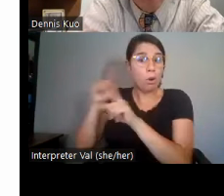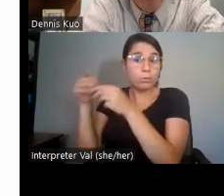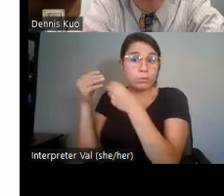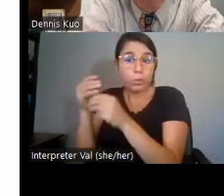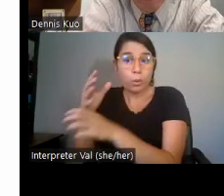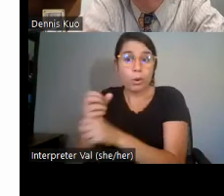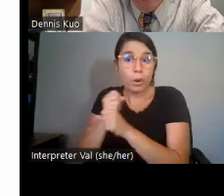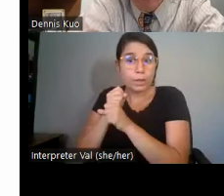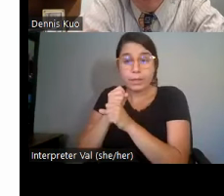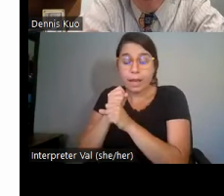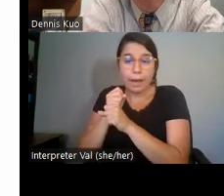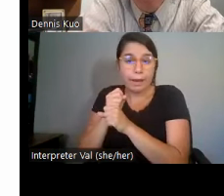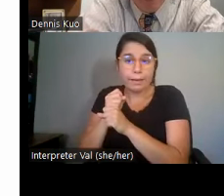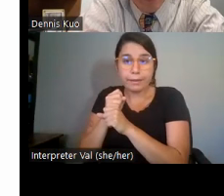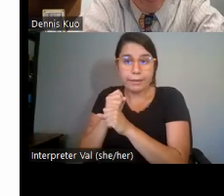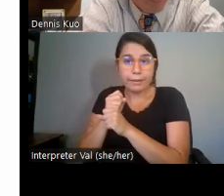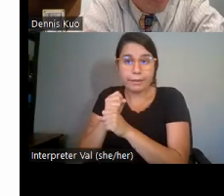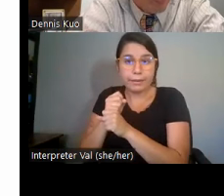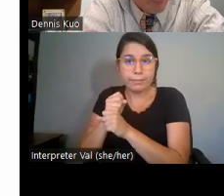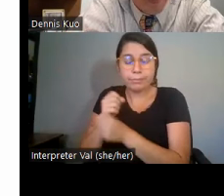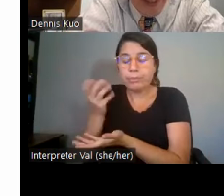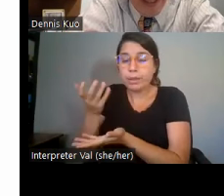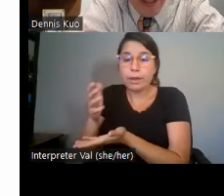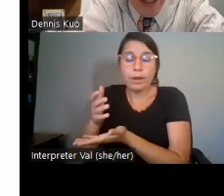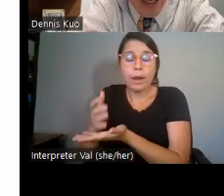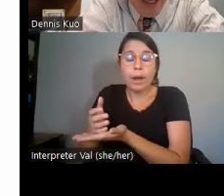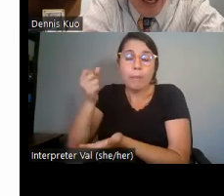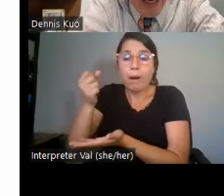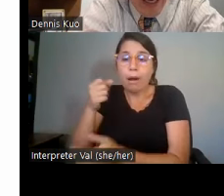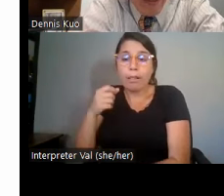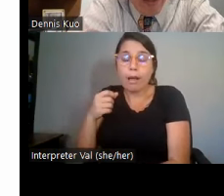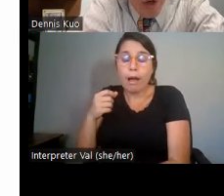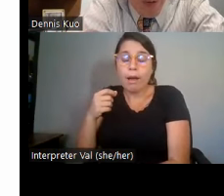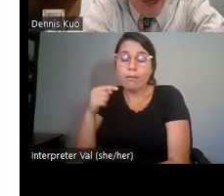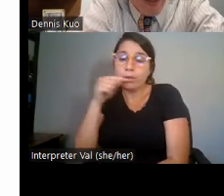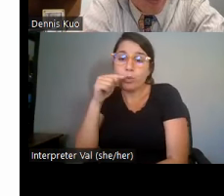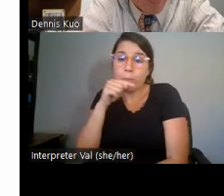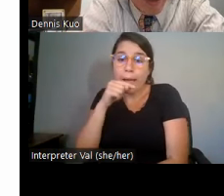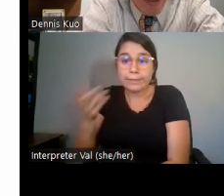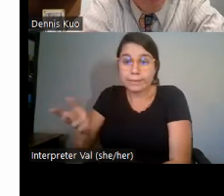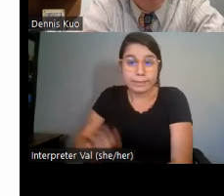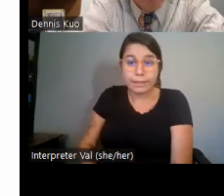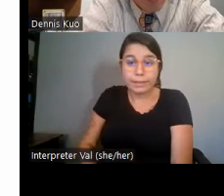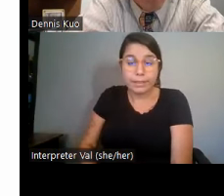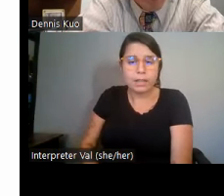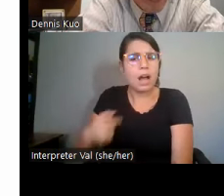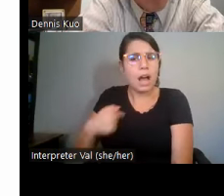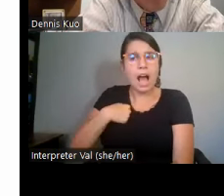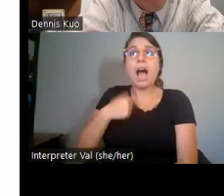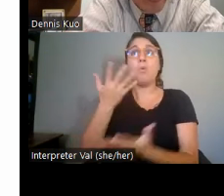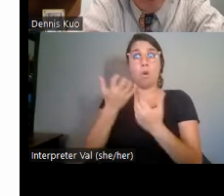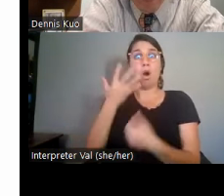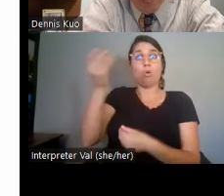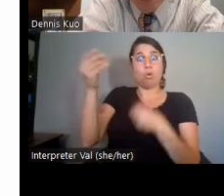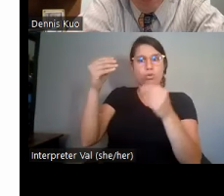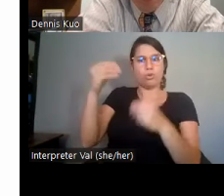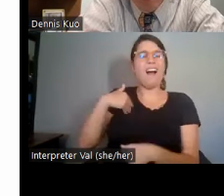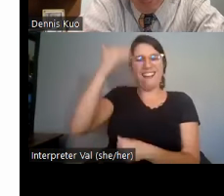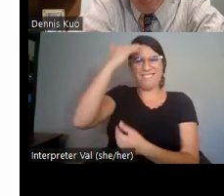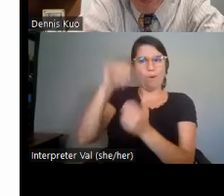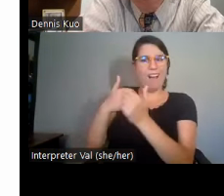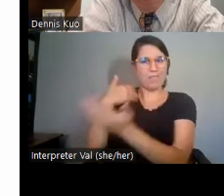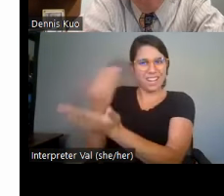bottle of like say a bottle of mouthwash or toothpaste, you know where to go, you know how to find it in the store,